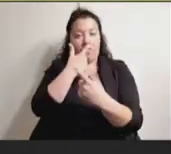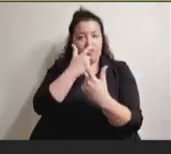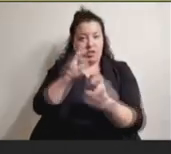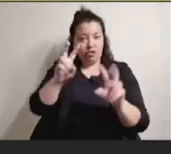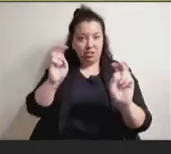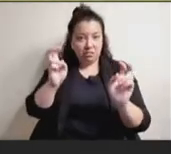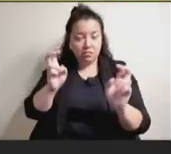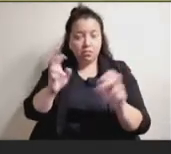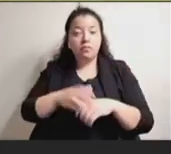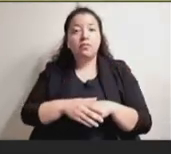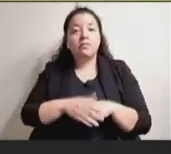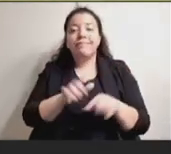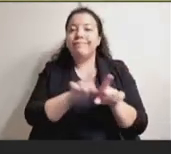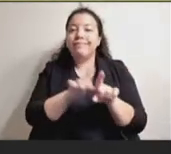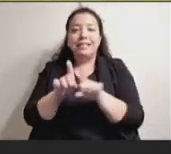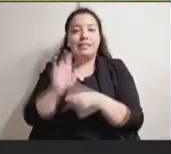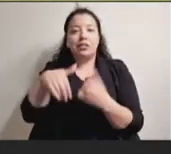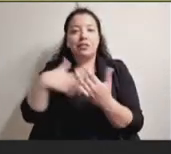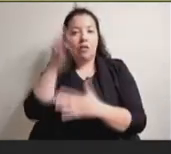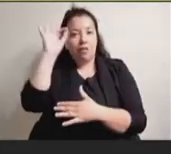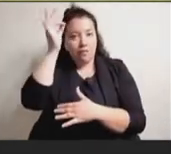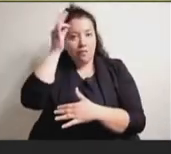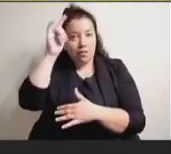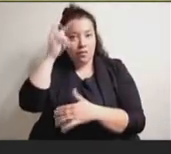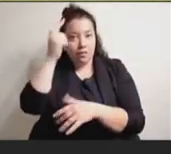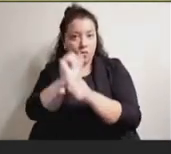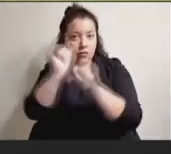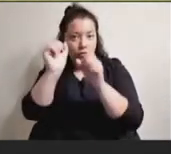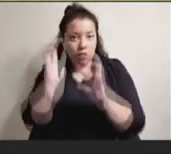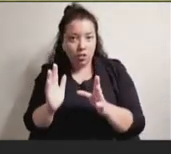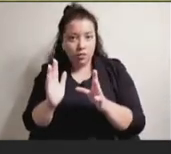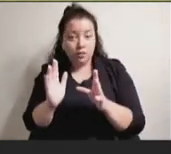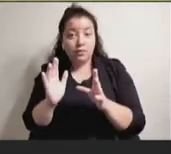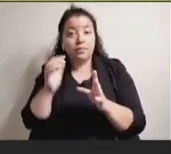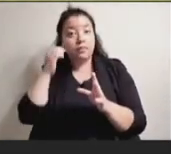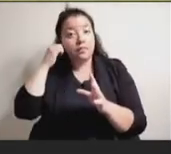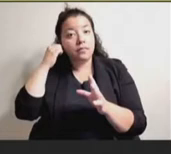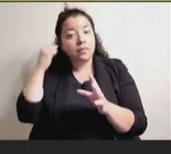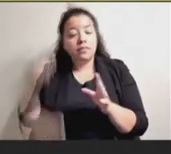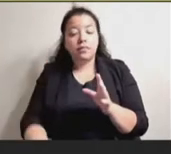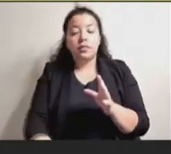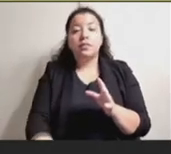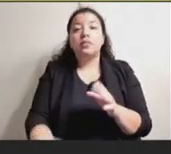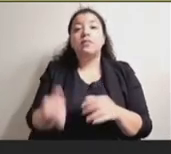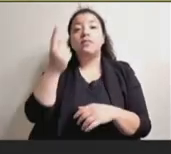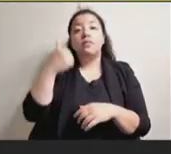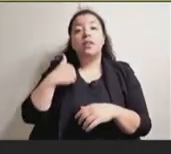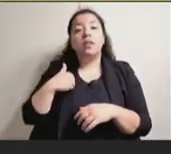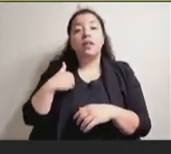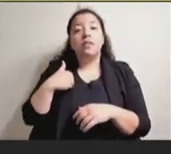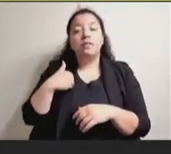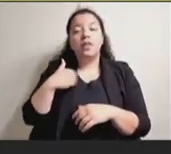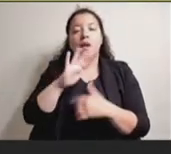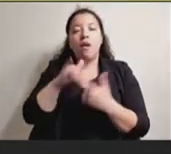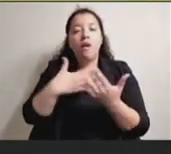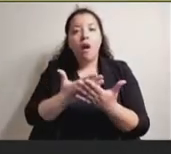who work for the federal government. These members previously provided information about their personal, professional, and financial interests.